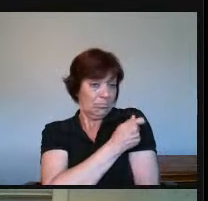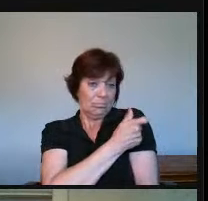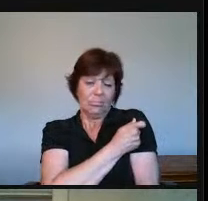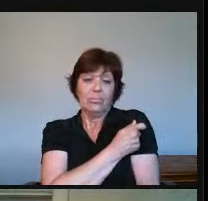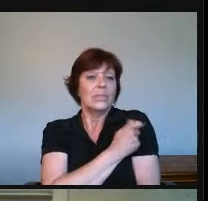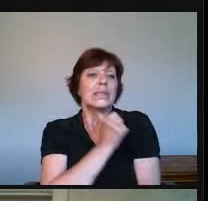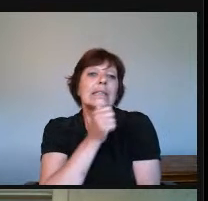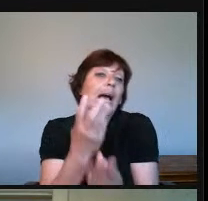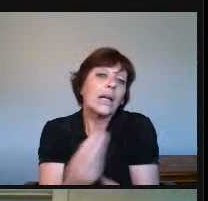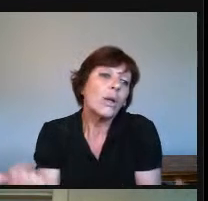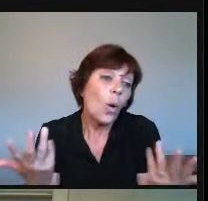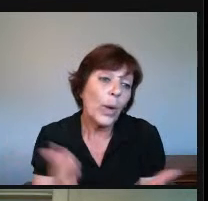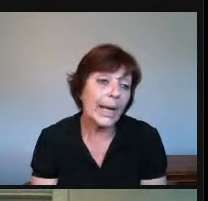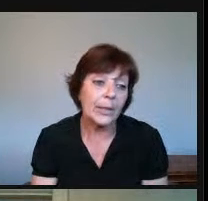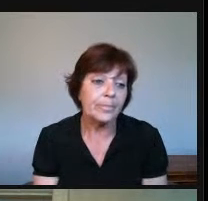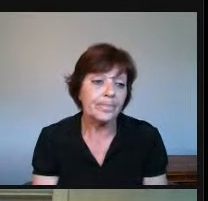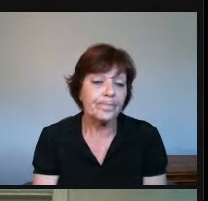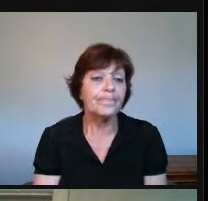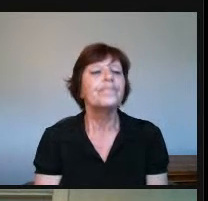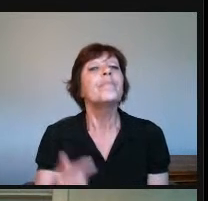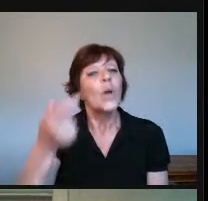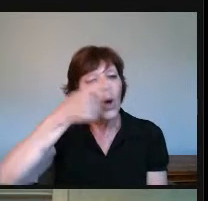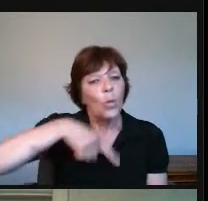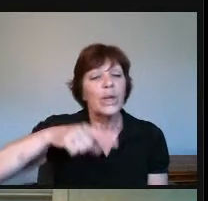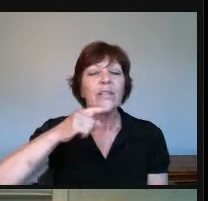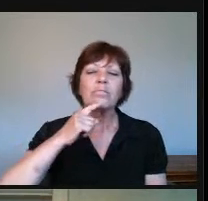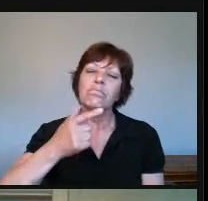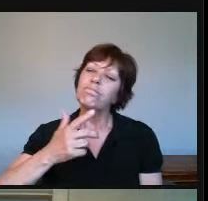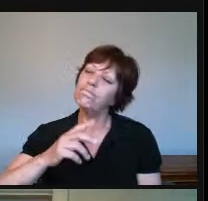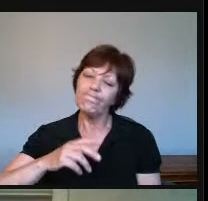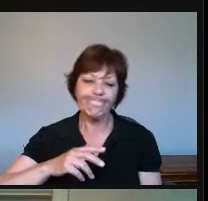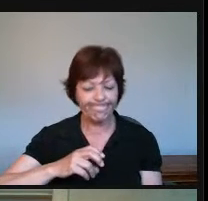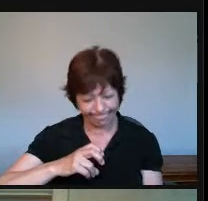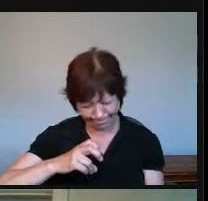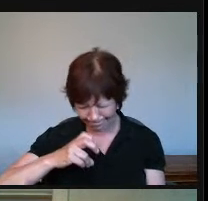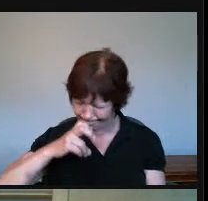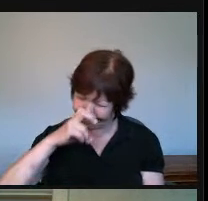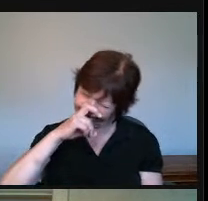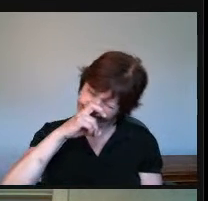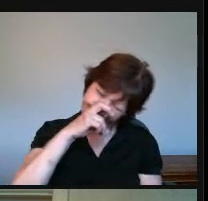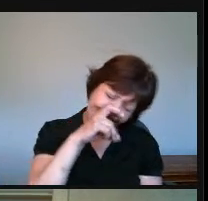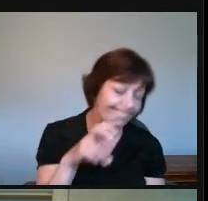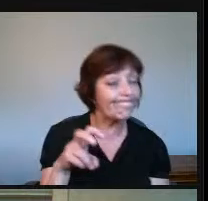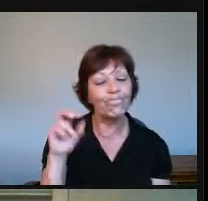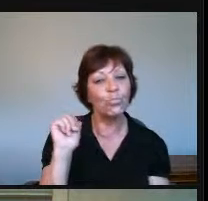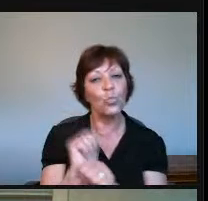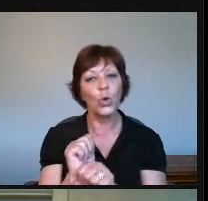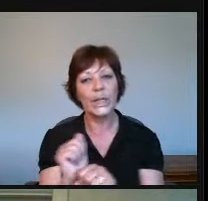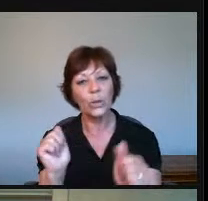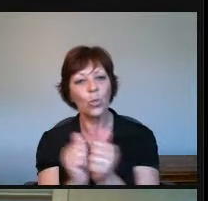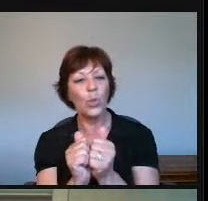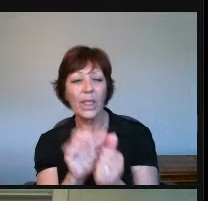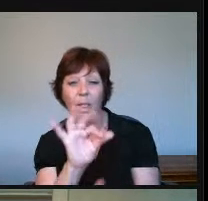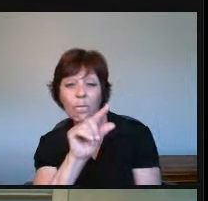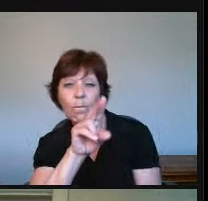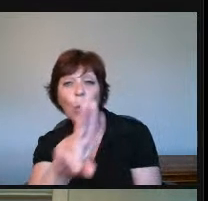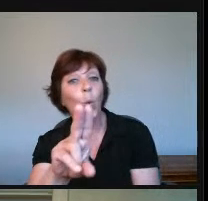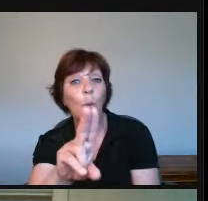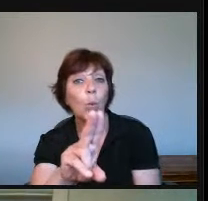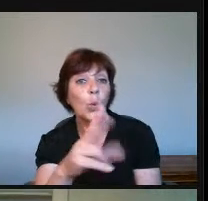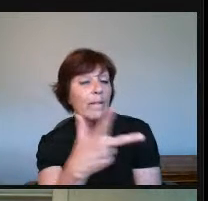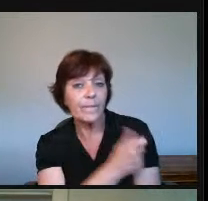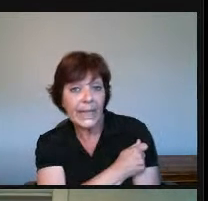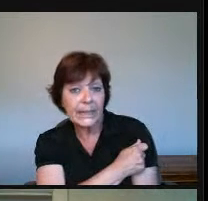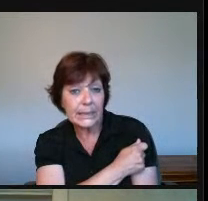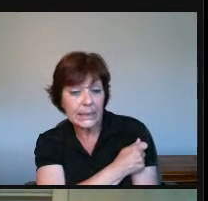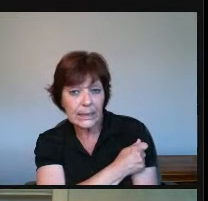away. We have been ruthless in our working with the flu vaccine, and